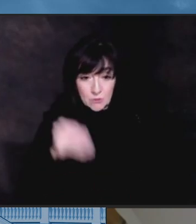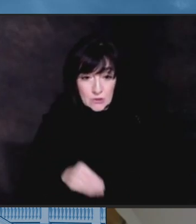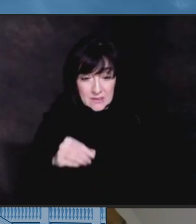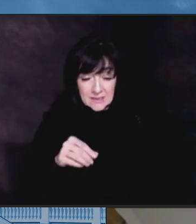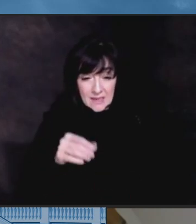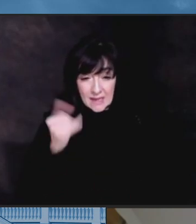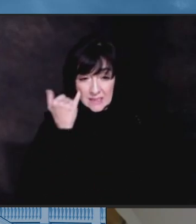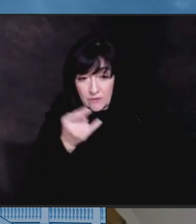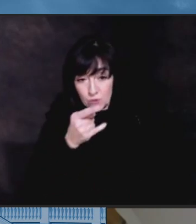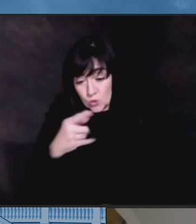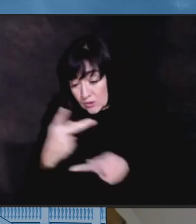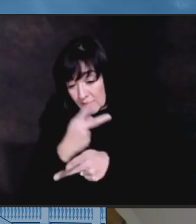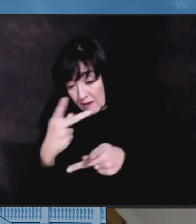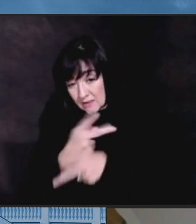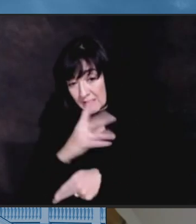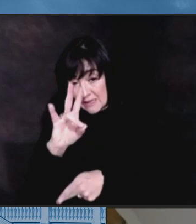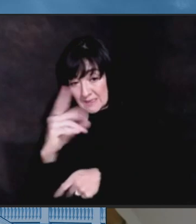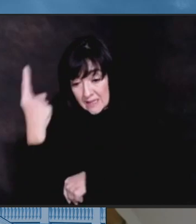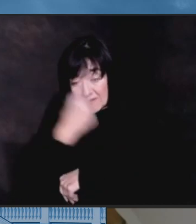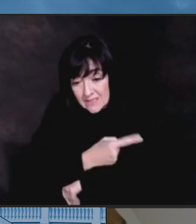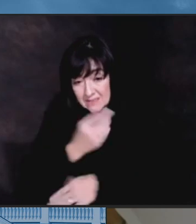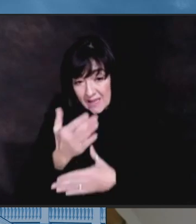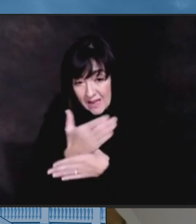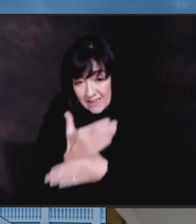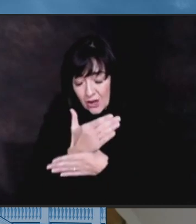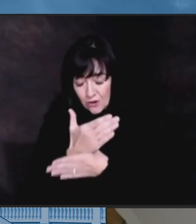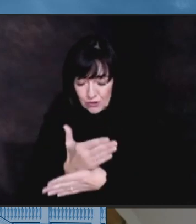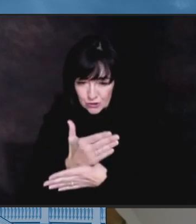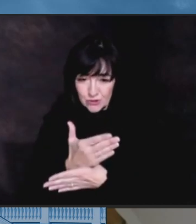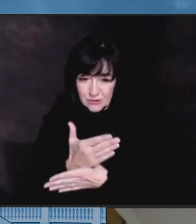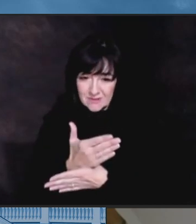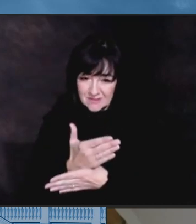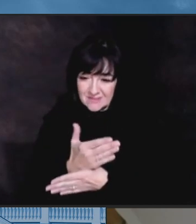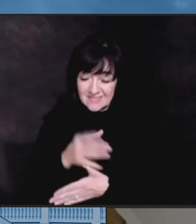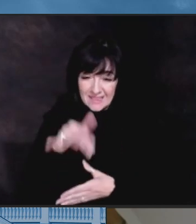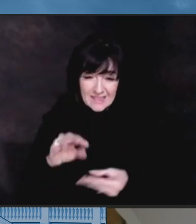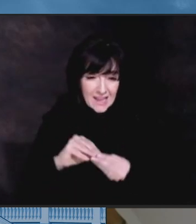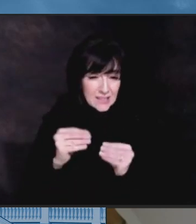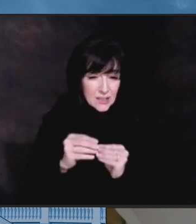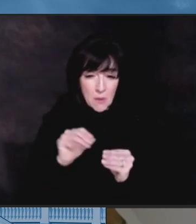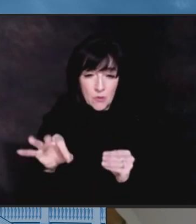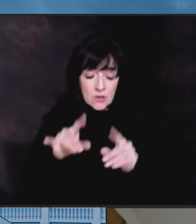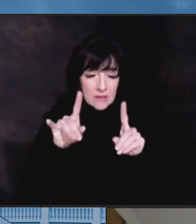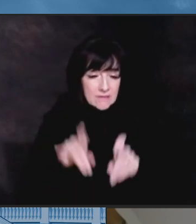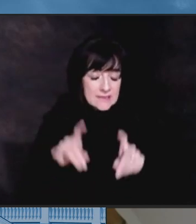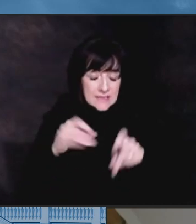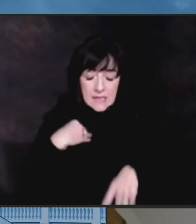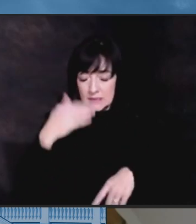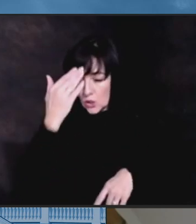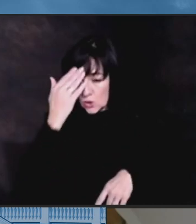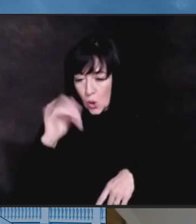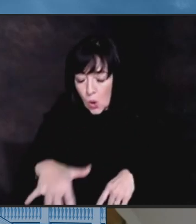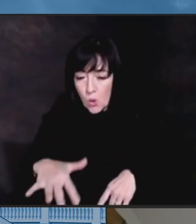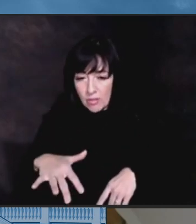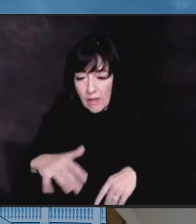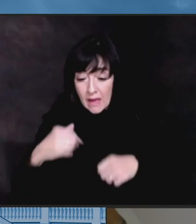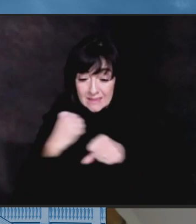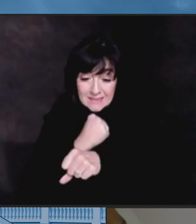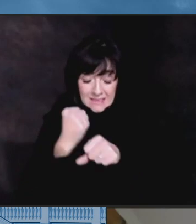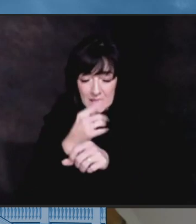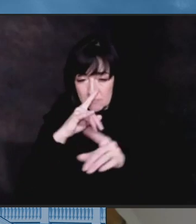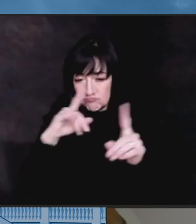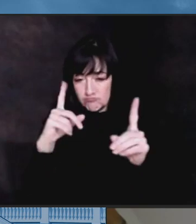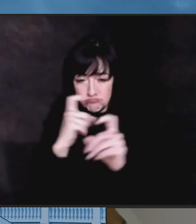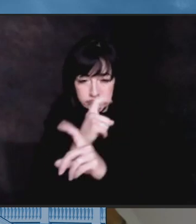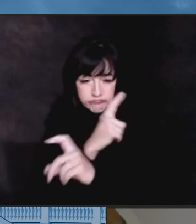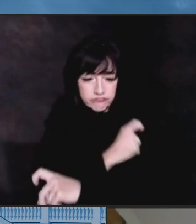average for the number of tests that are being administered and that are coming back positive. And as I talk to people, everybody I